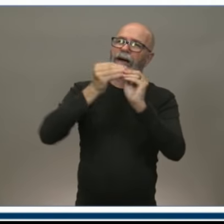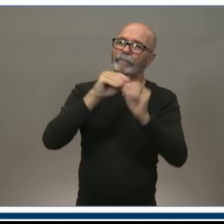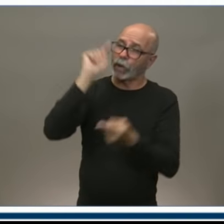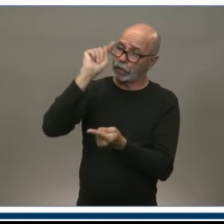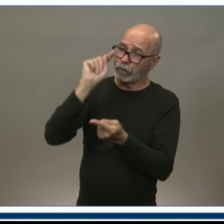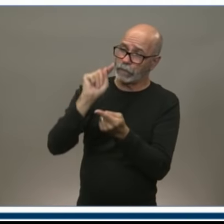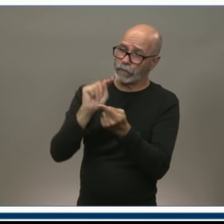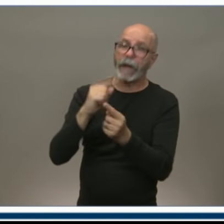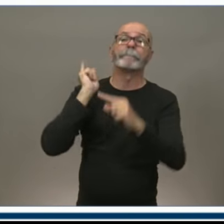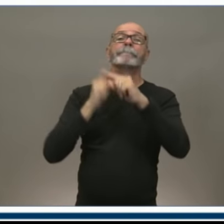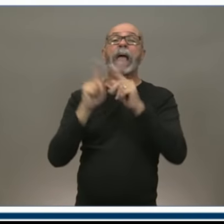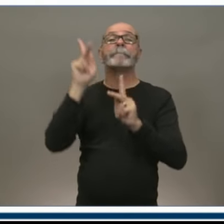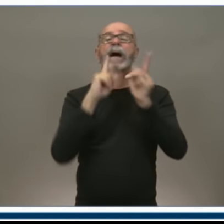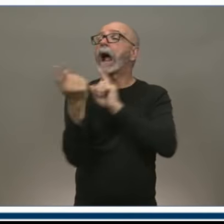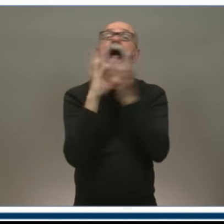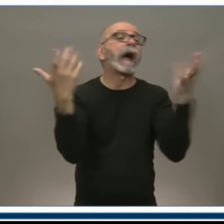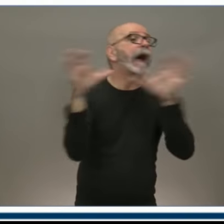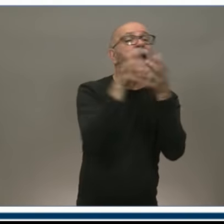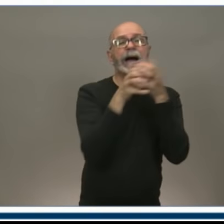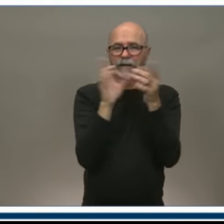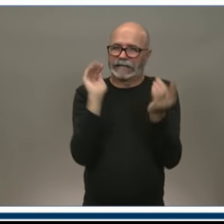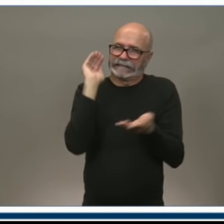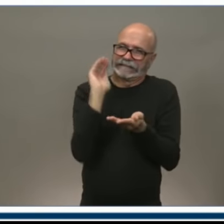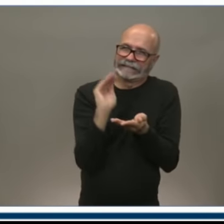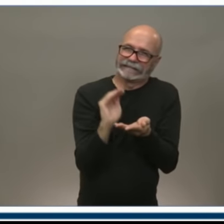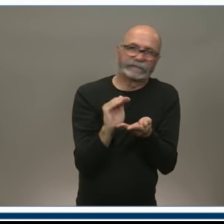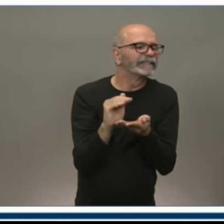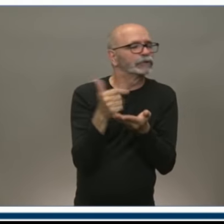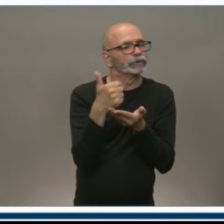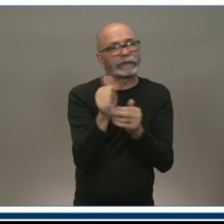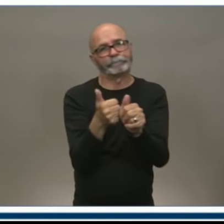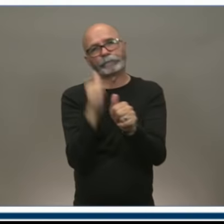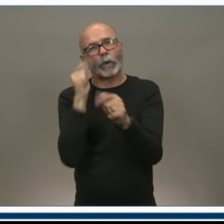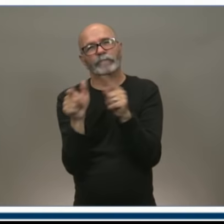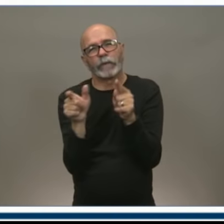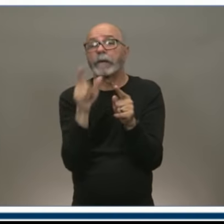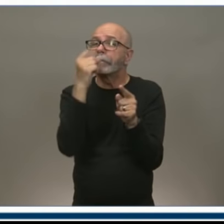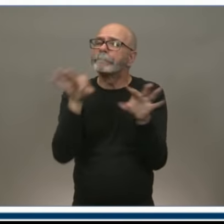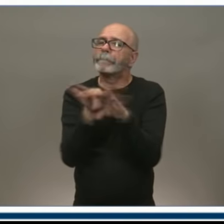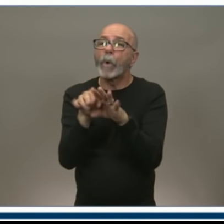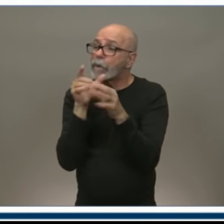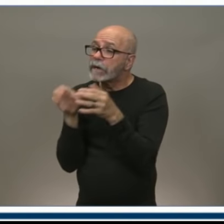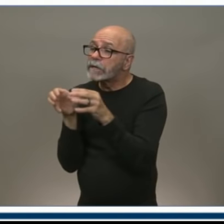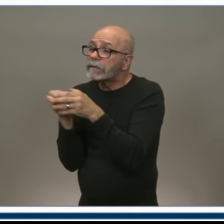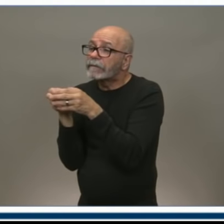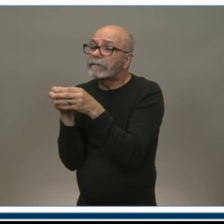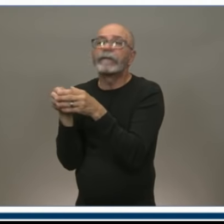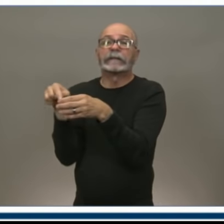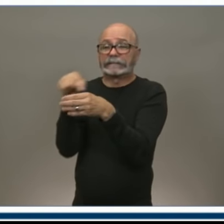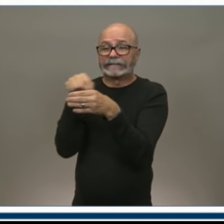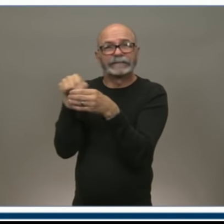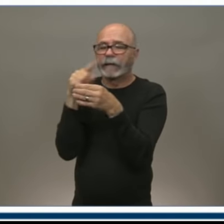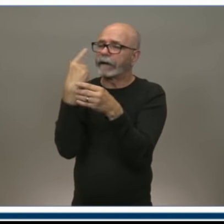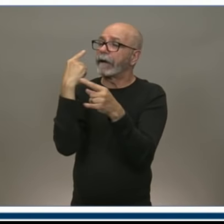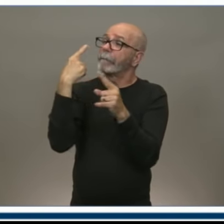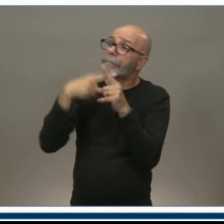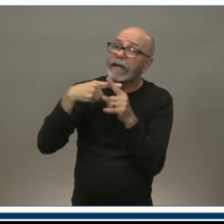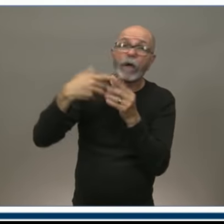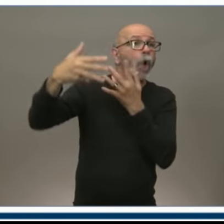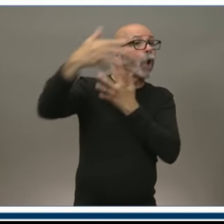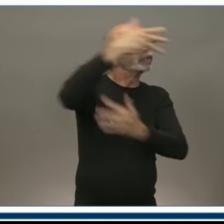with, keep our social groups small, keep our social activities limited and in safe ways. And when we're in places where we need to